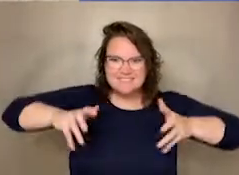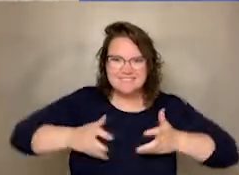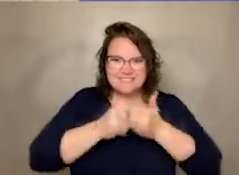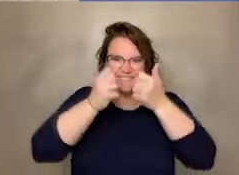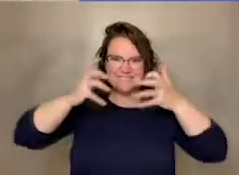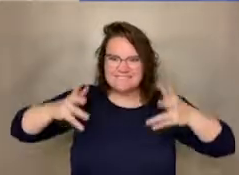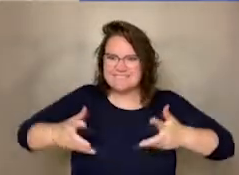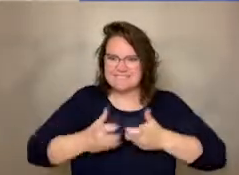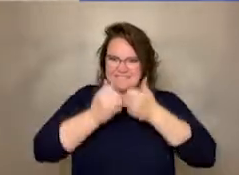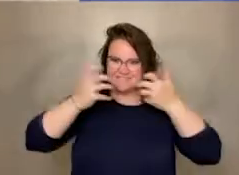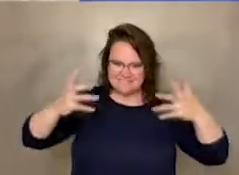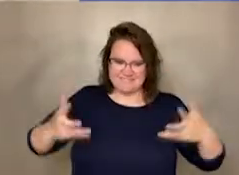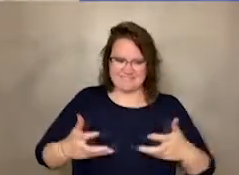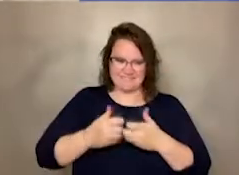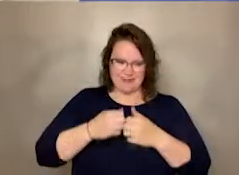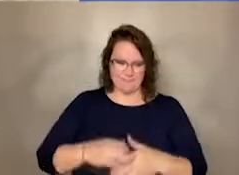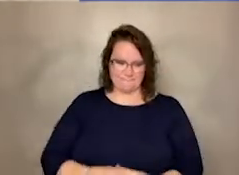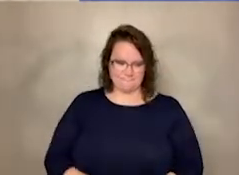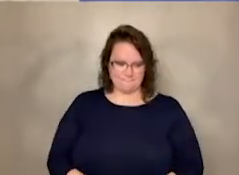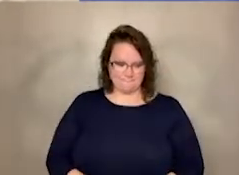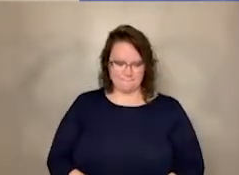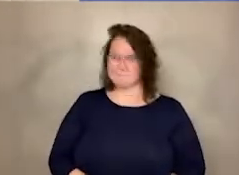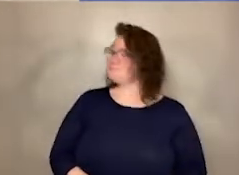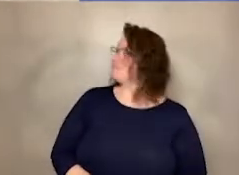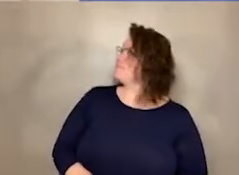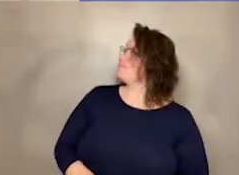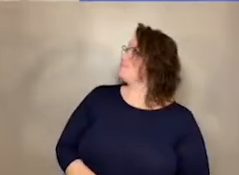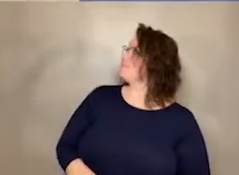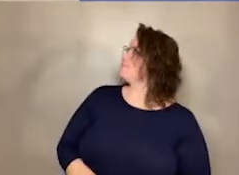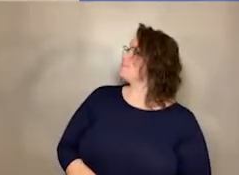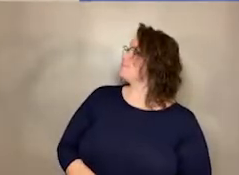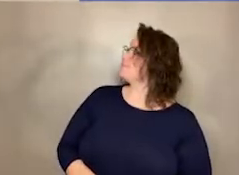together. So mix, mix, mix.